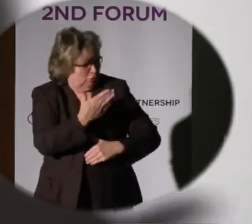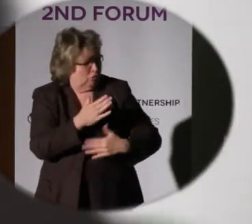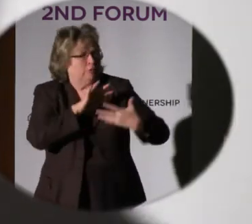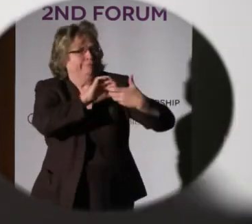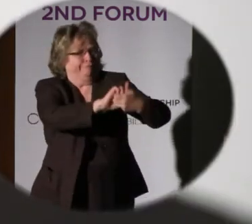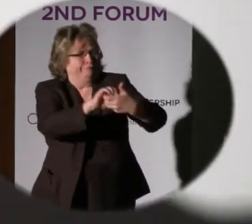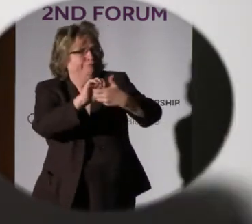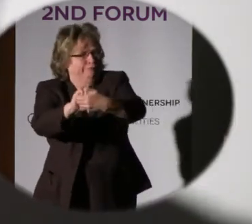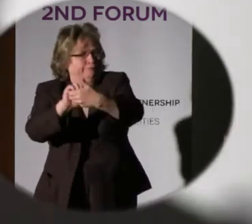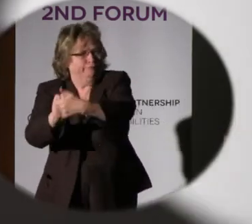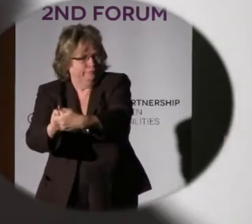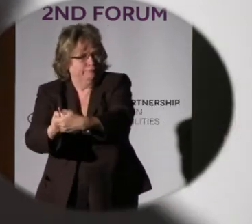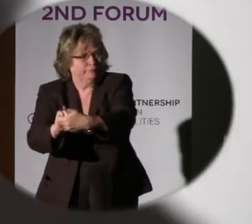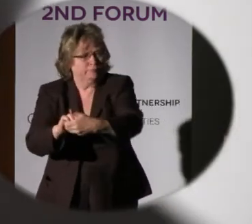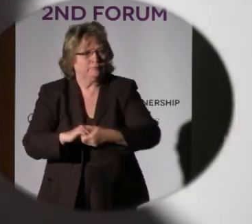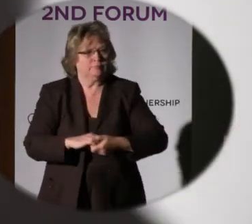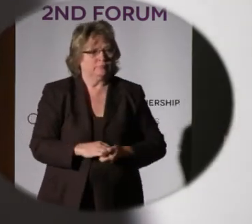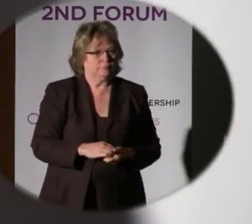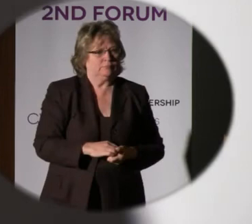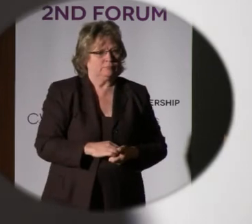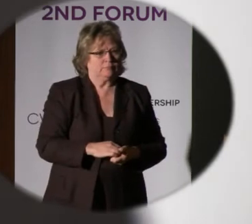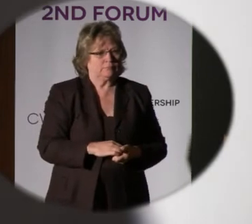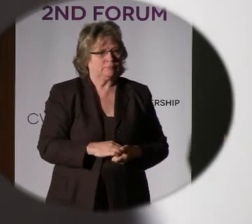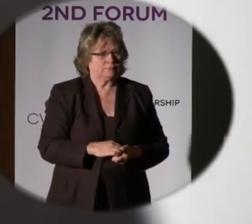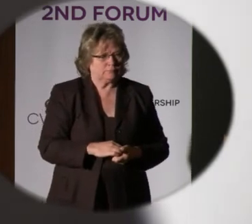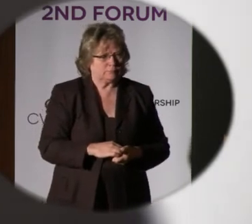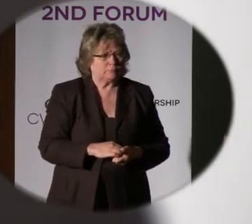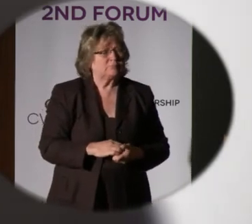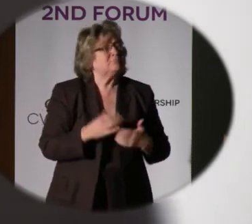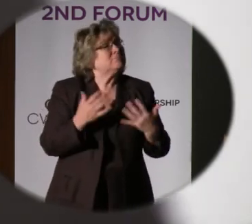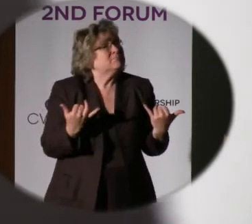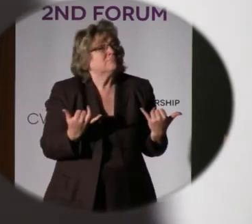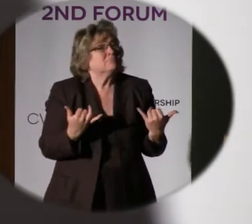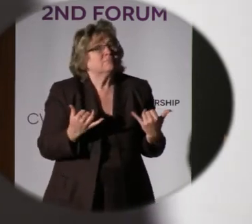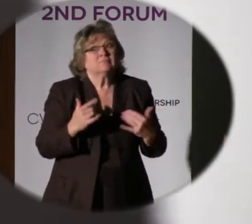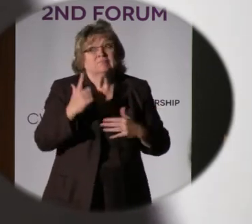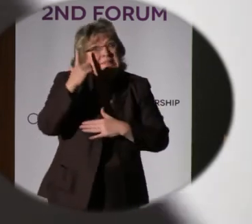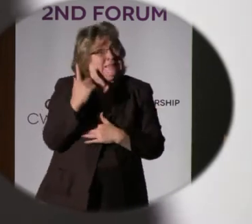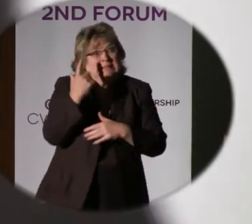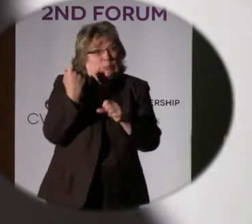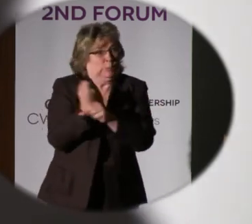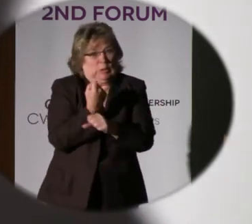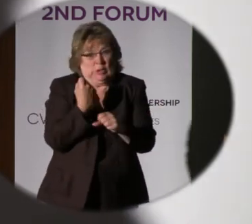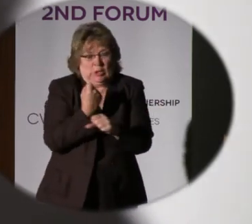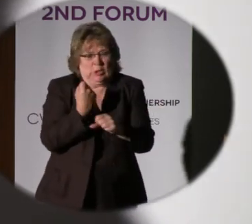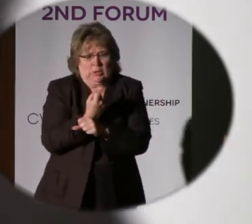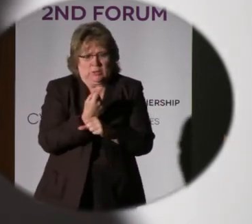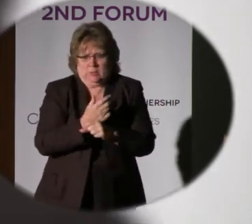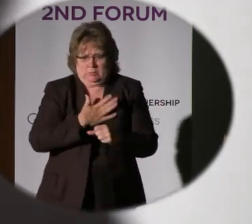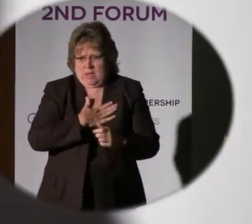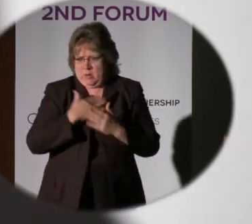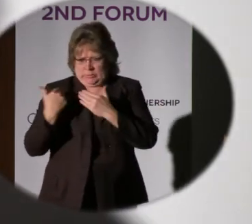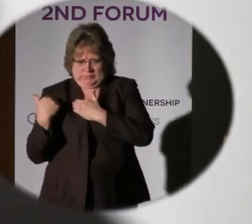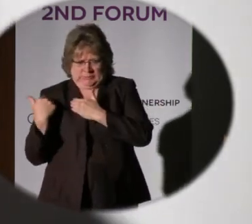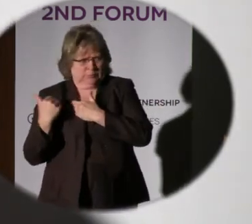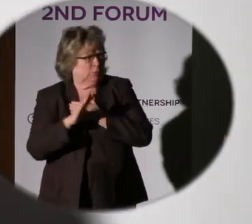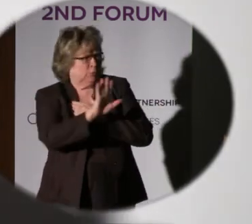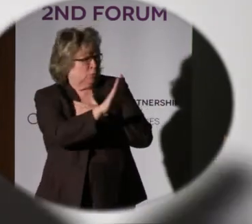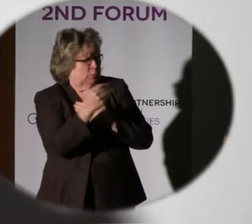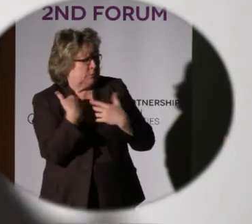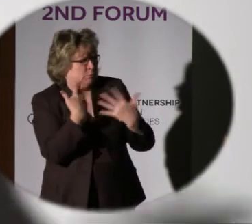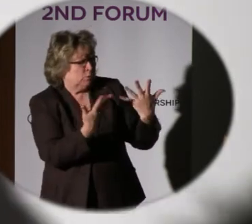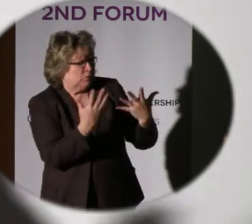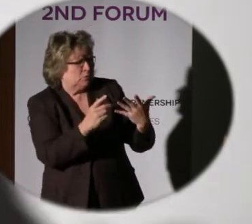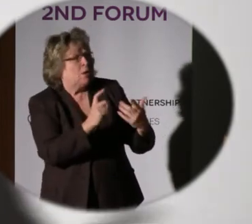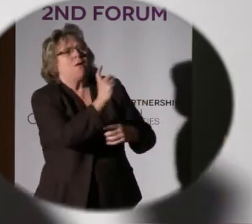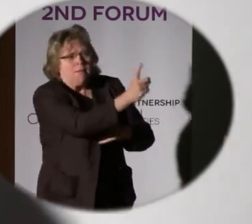done by whom. In the position of the government, we welcome cooperation with their own partnership,